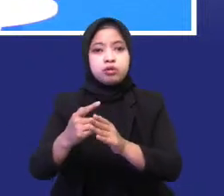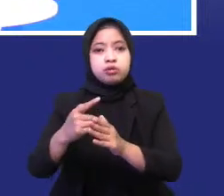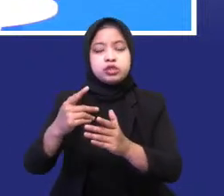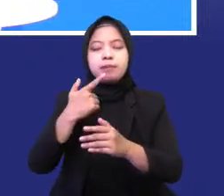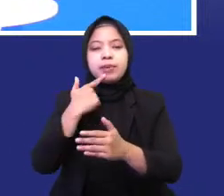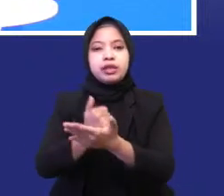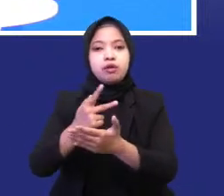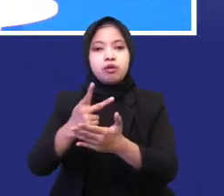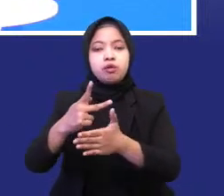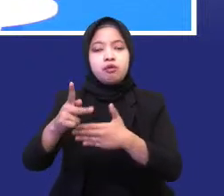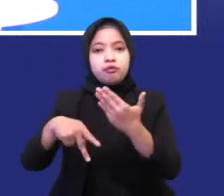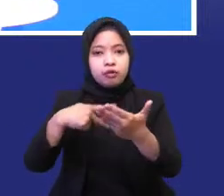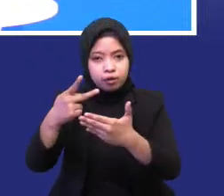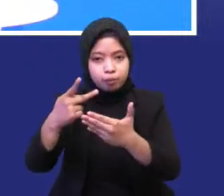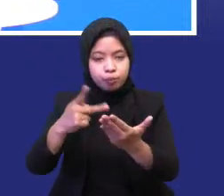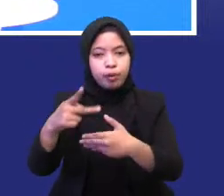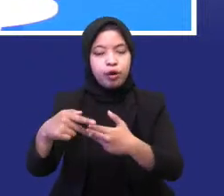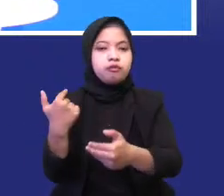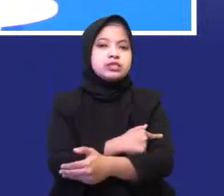vaccinations.